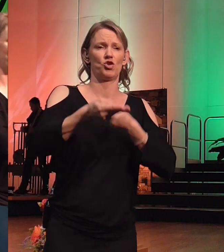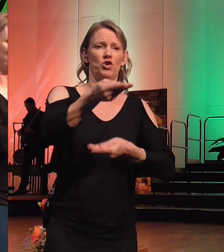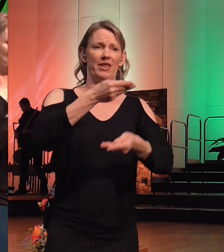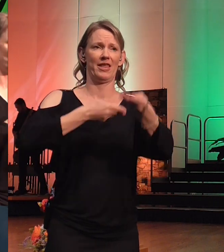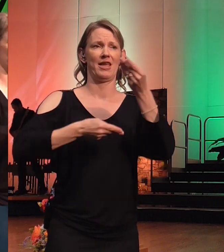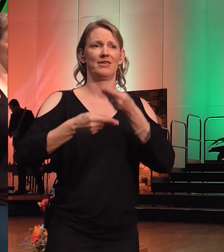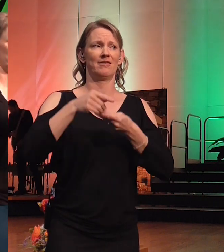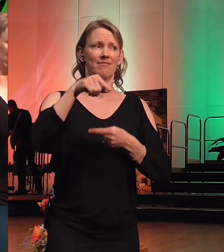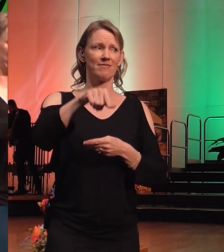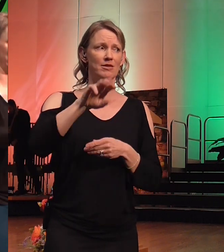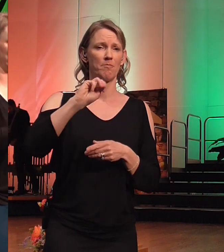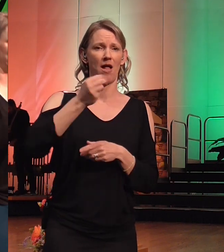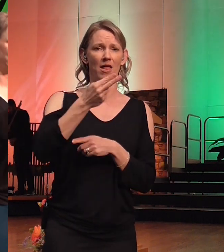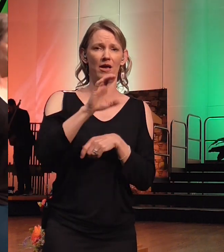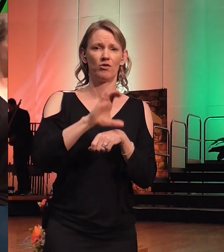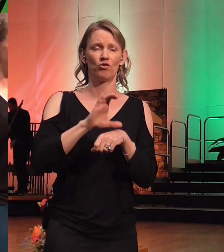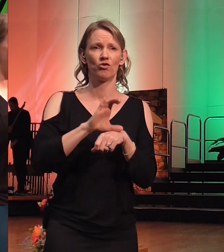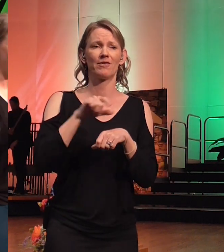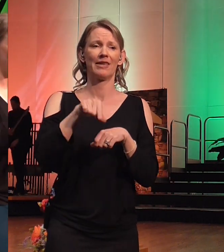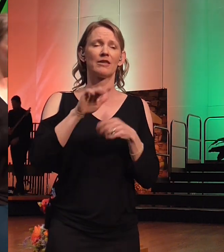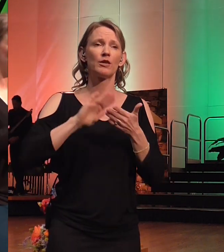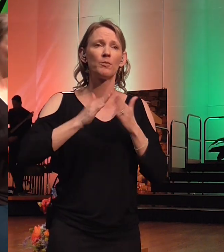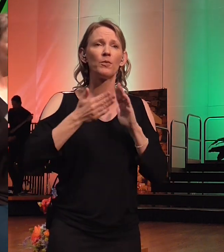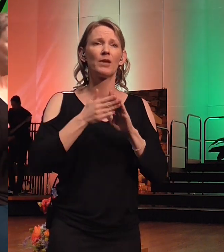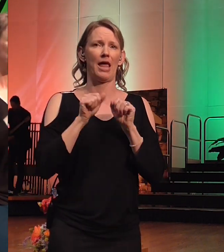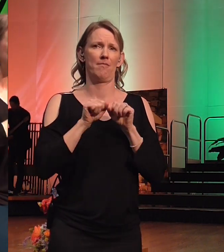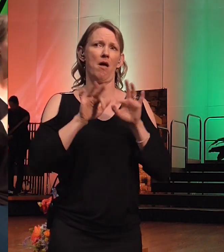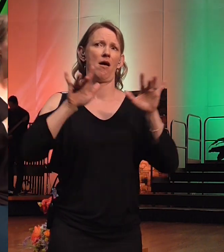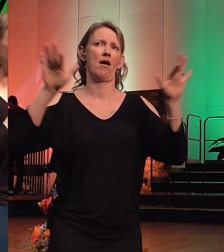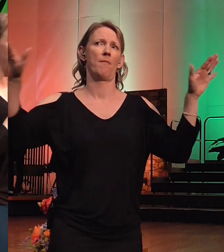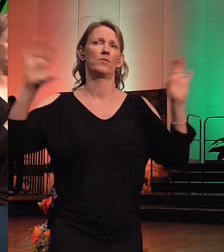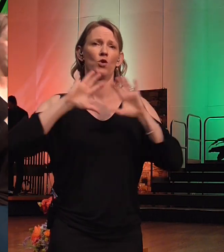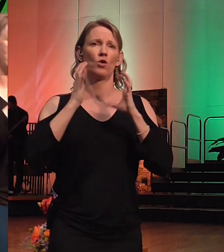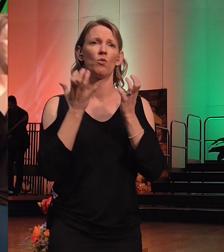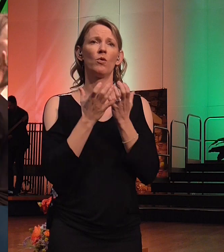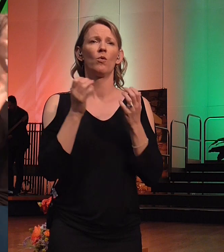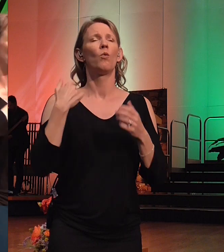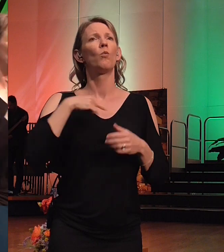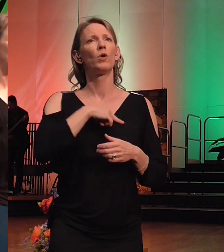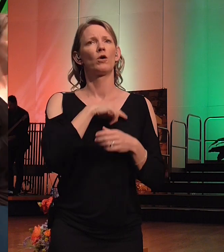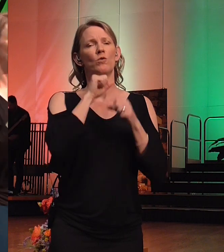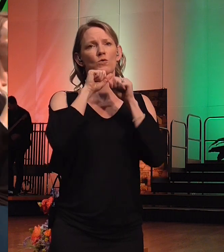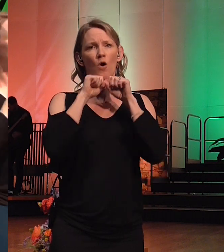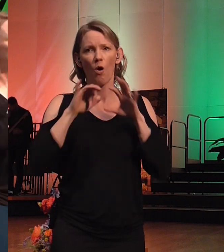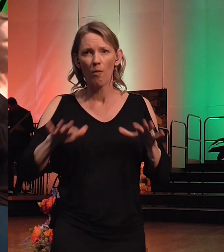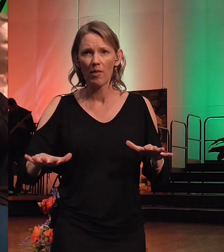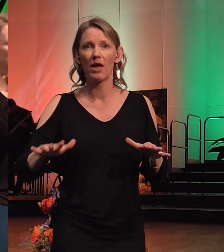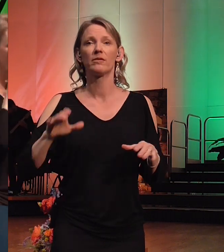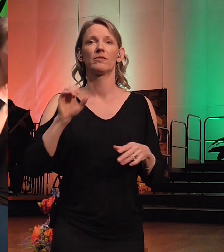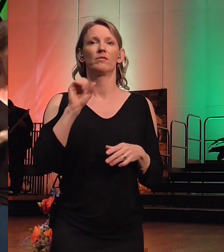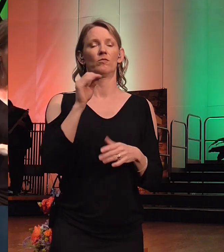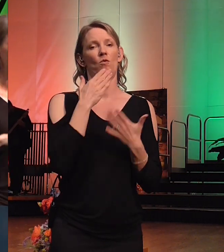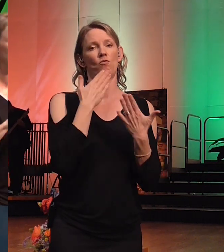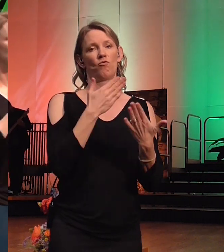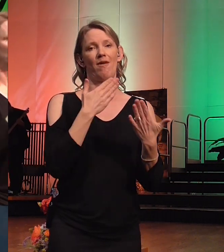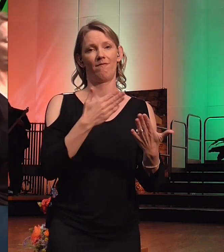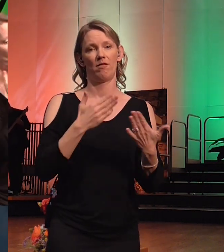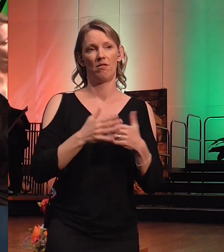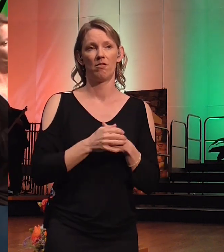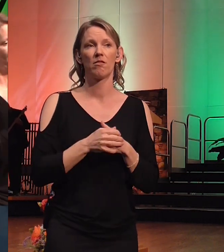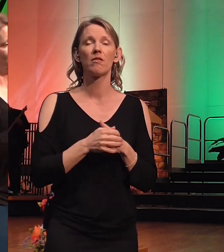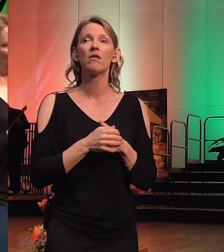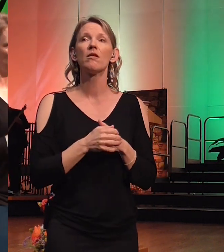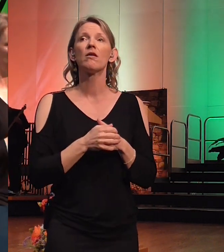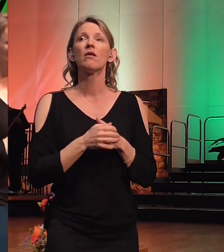circulates through this Mile High Church, this community, and out into the world. And we are so blessed and so